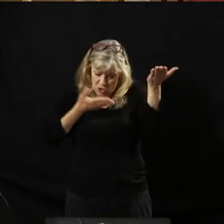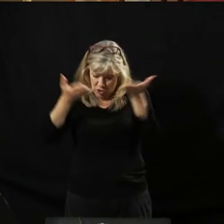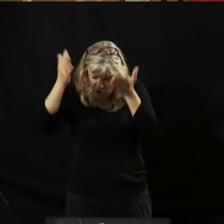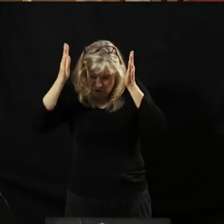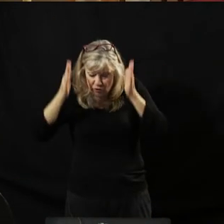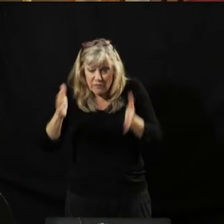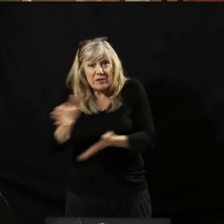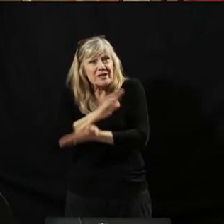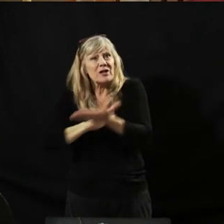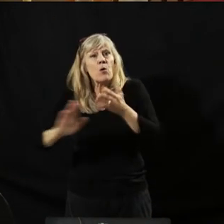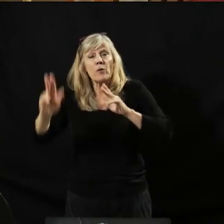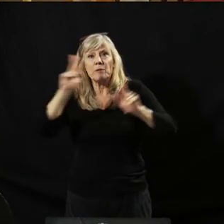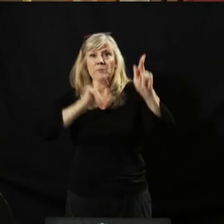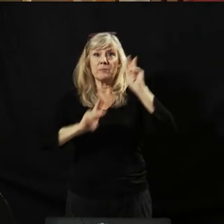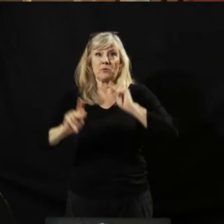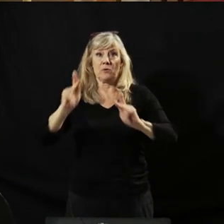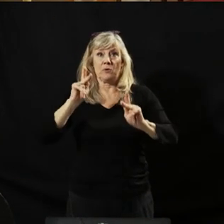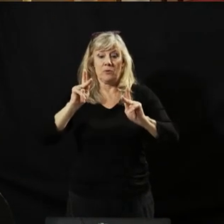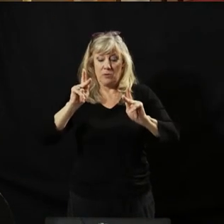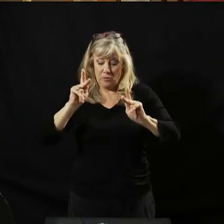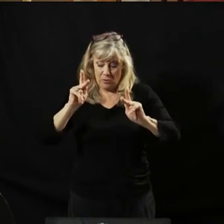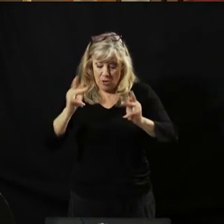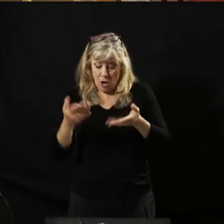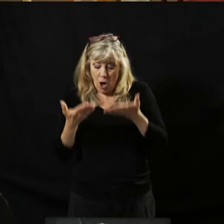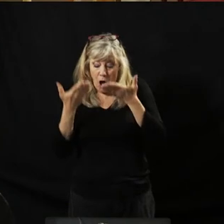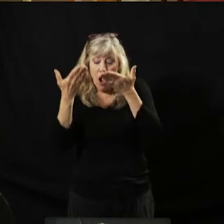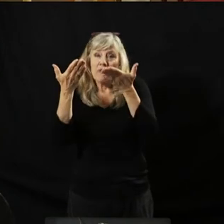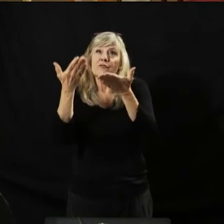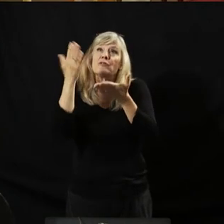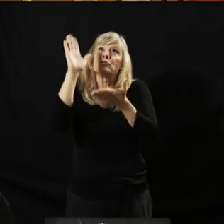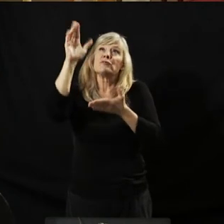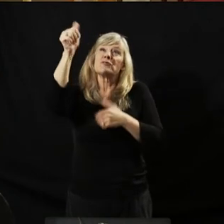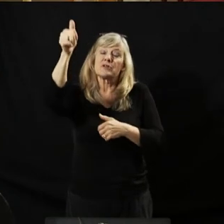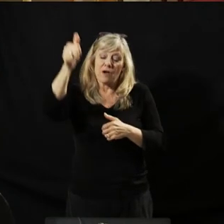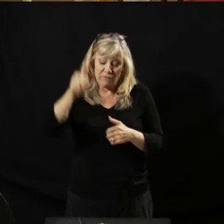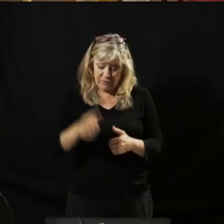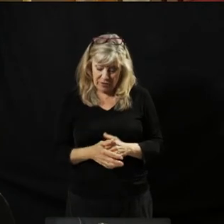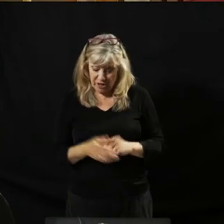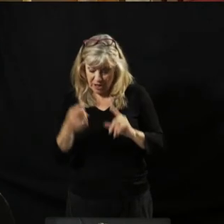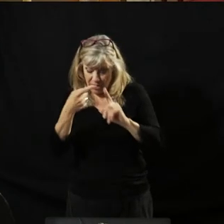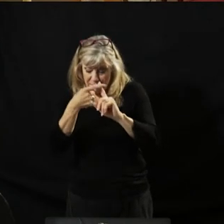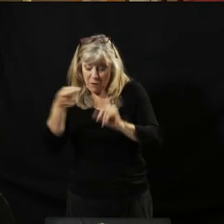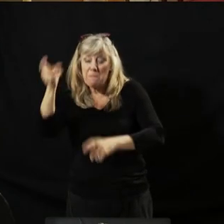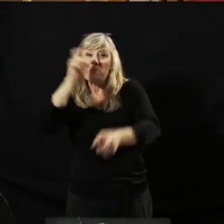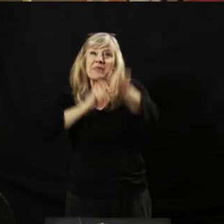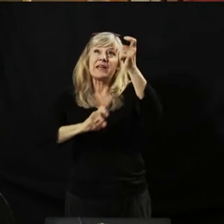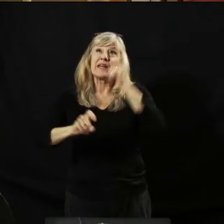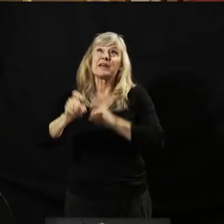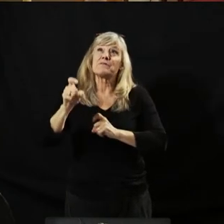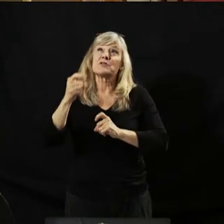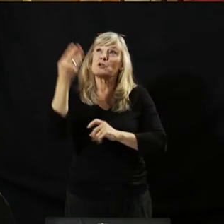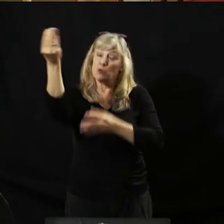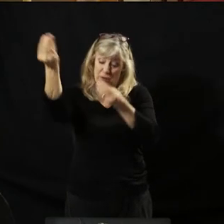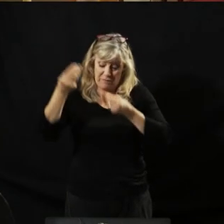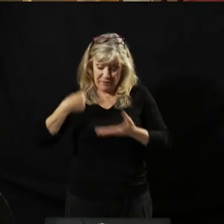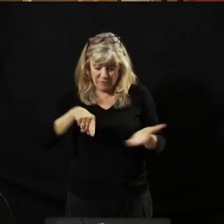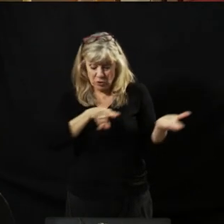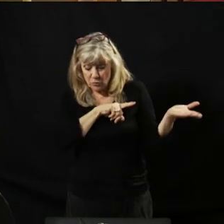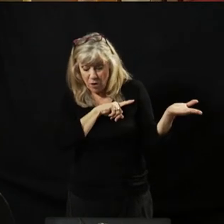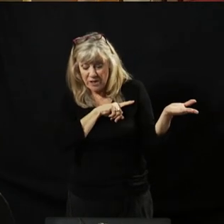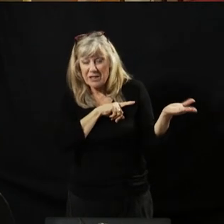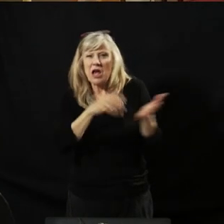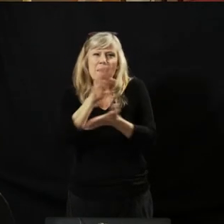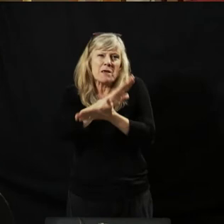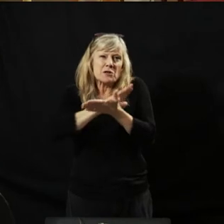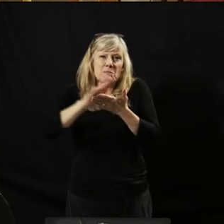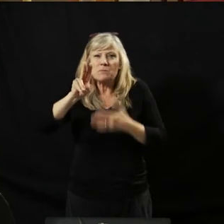your holy people, offer to your glorious majesty, from the gifts that you have given us, this